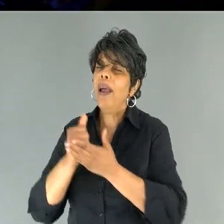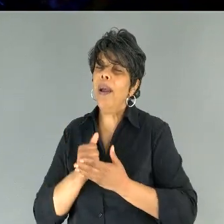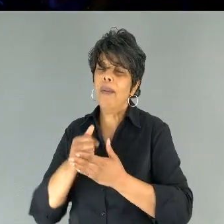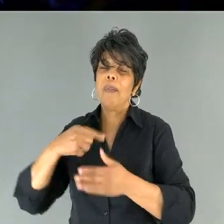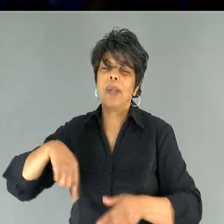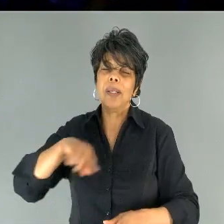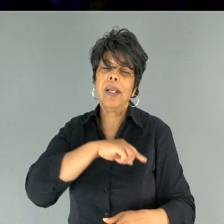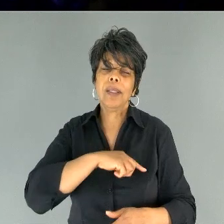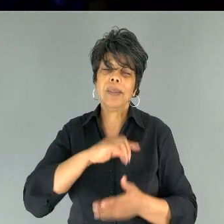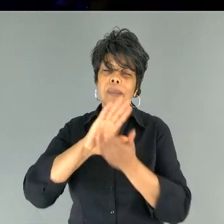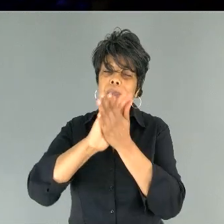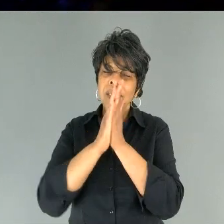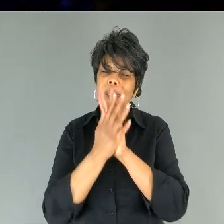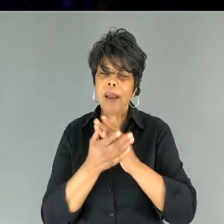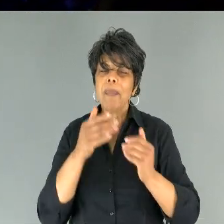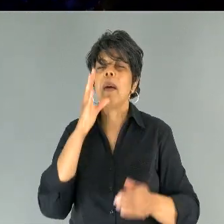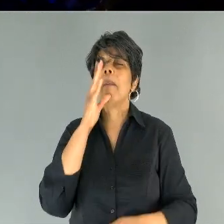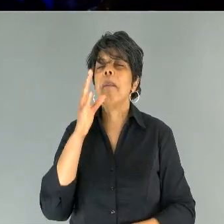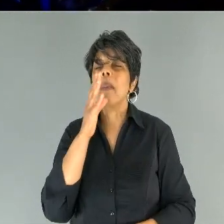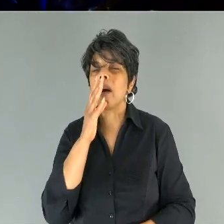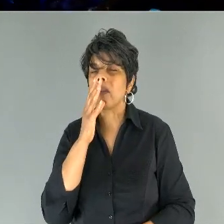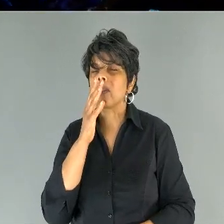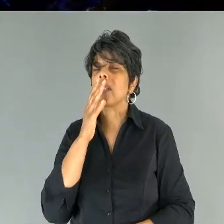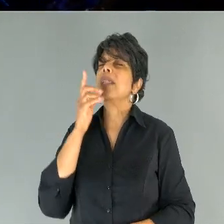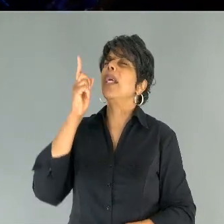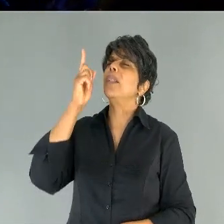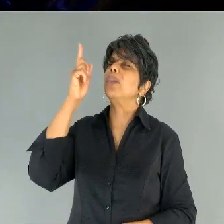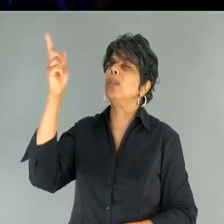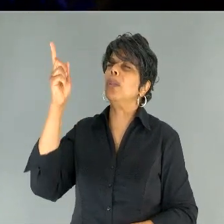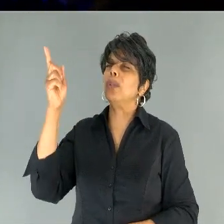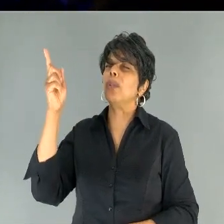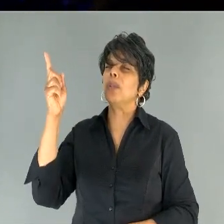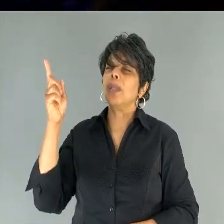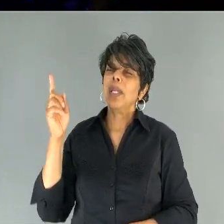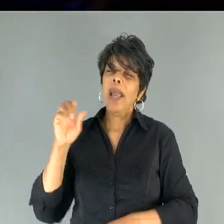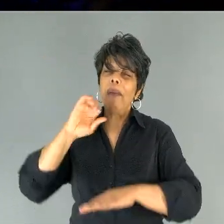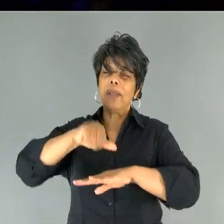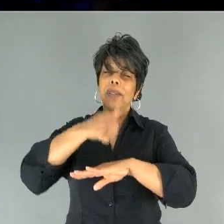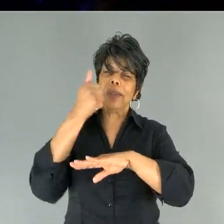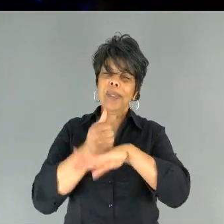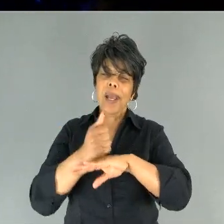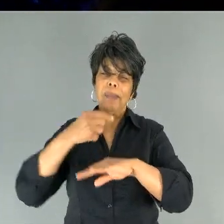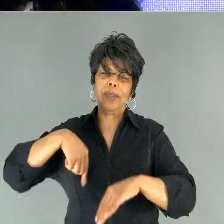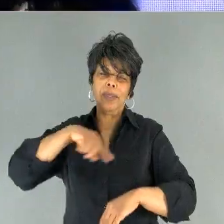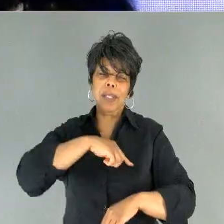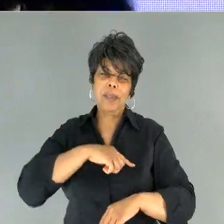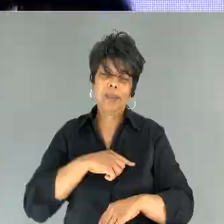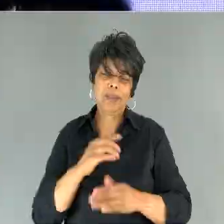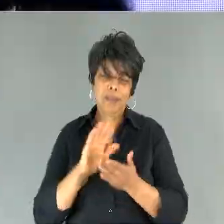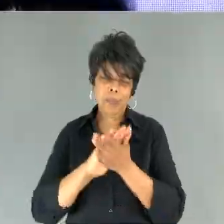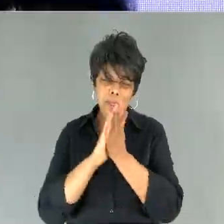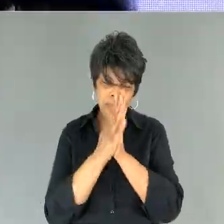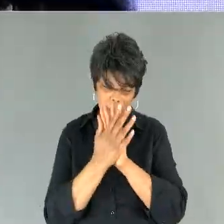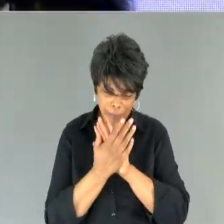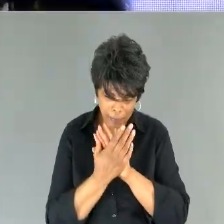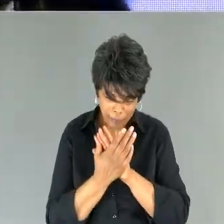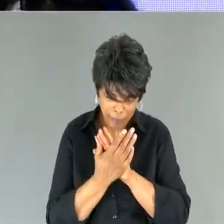the mothers, the ambassadors that you have positioned for us to be, Lord.